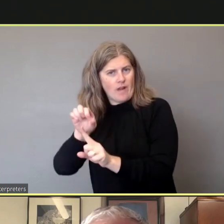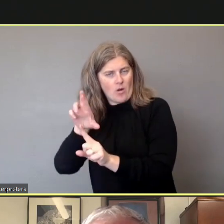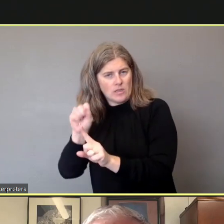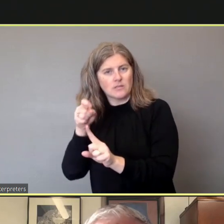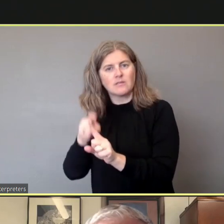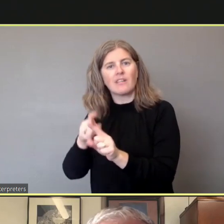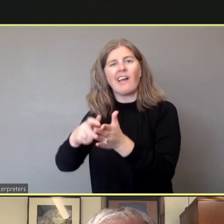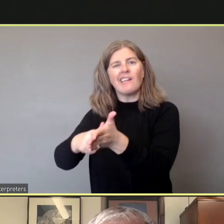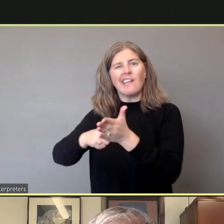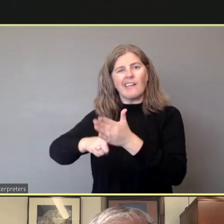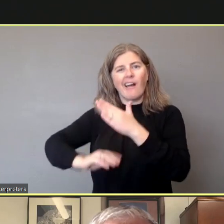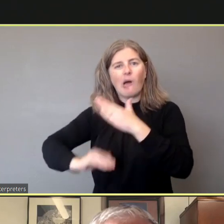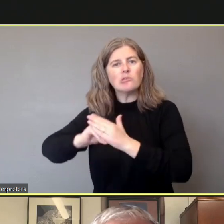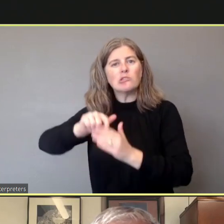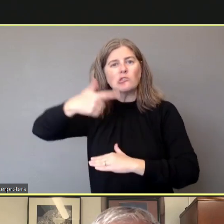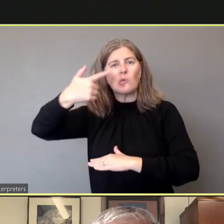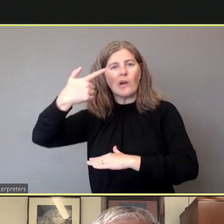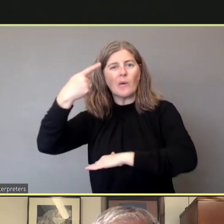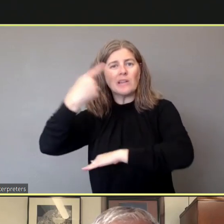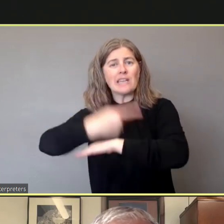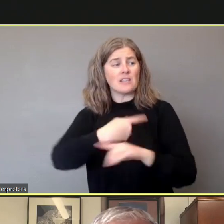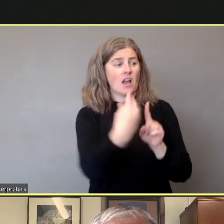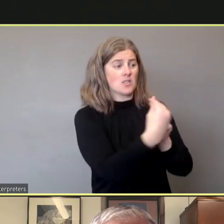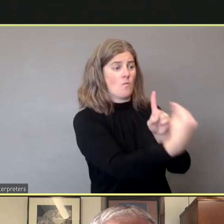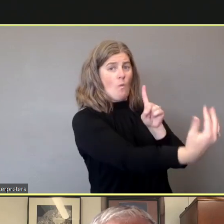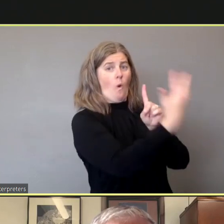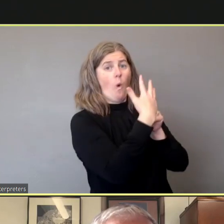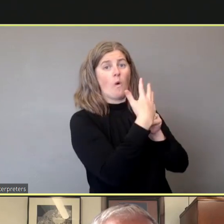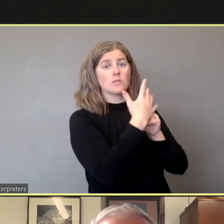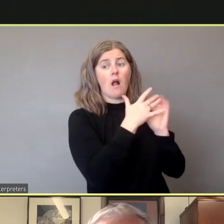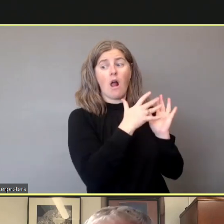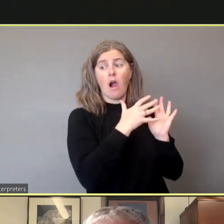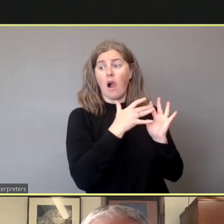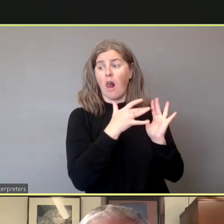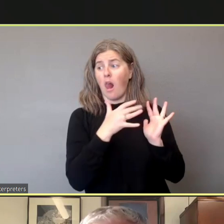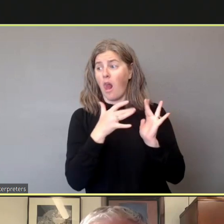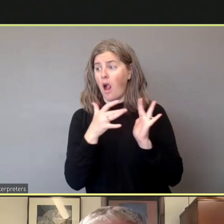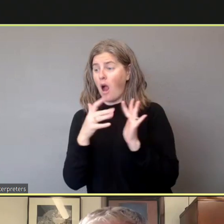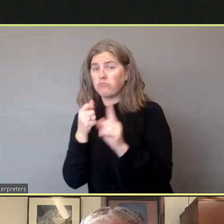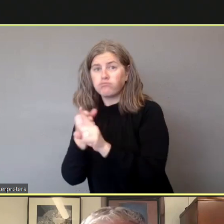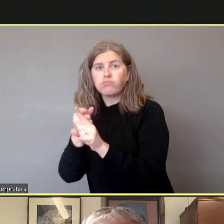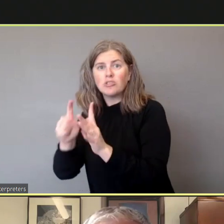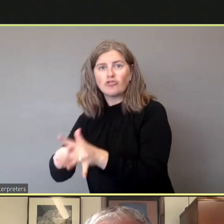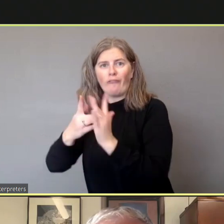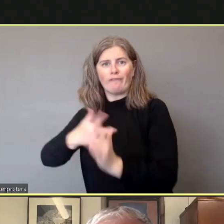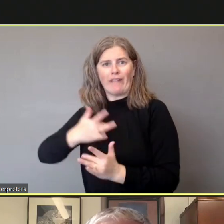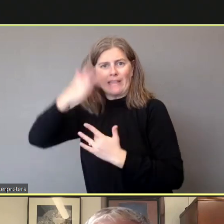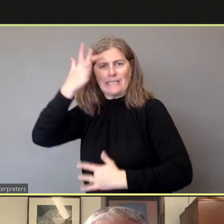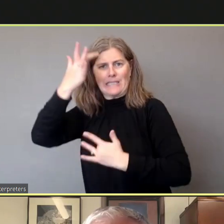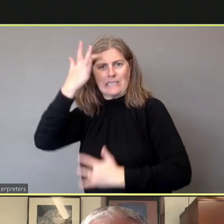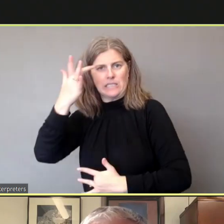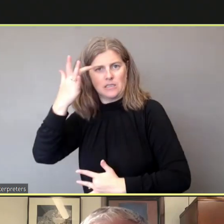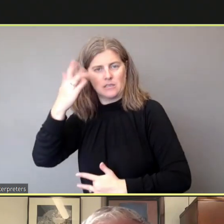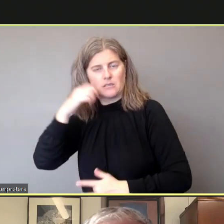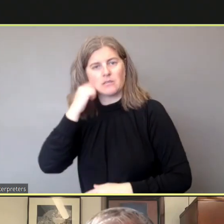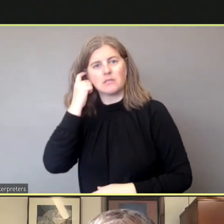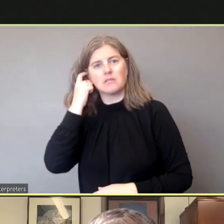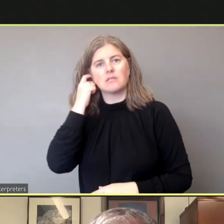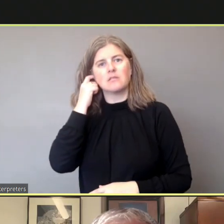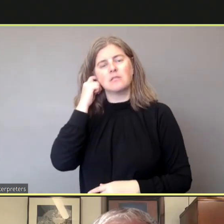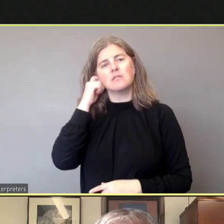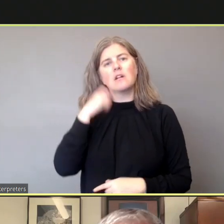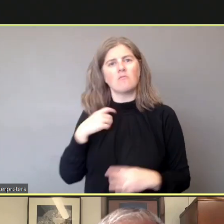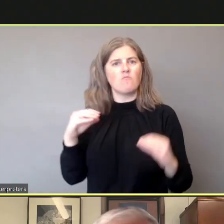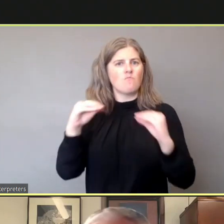take up to 21 days from exposure to when you start having your symptoms. And so a much